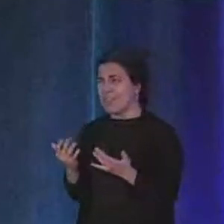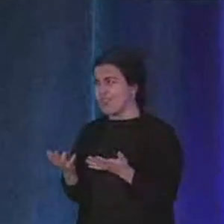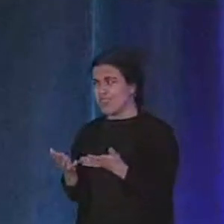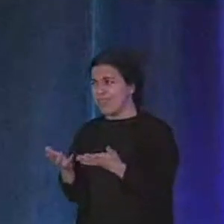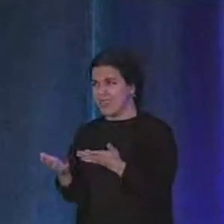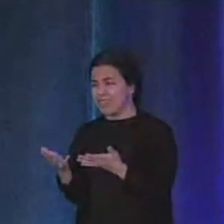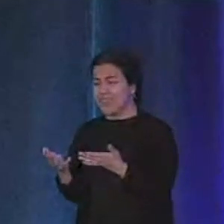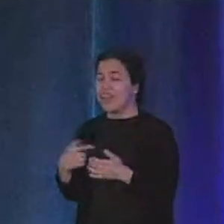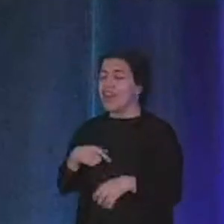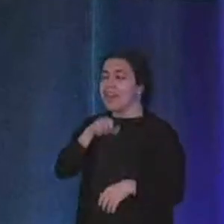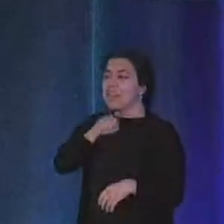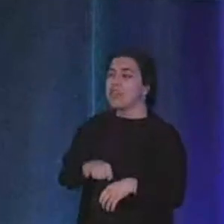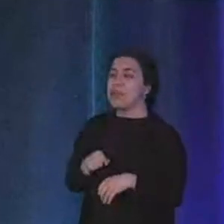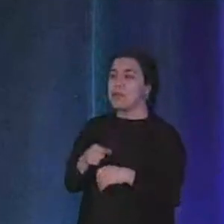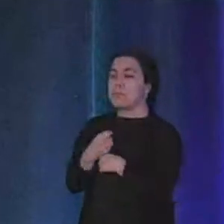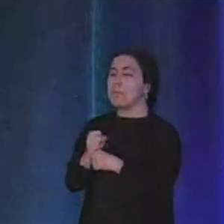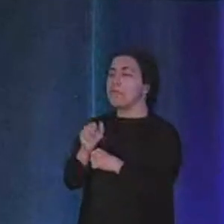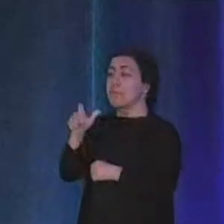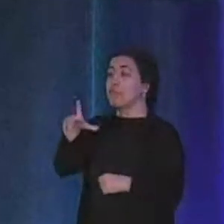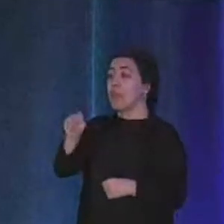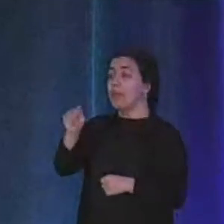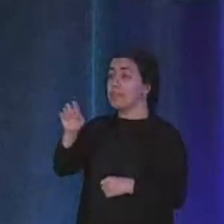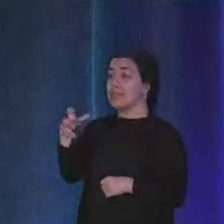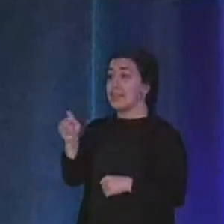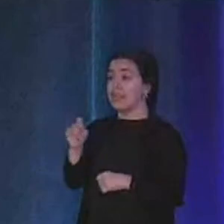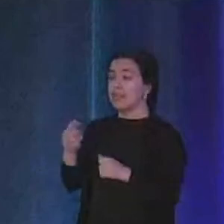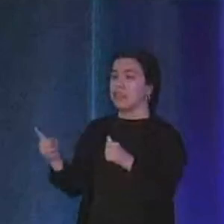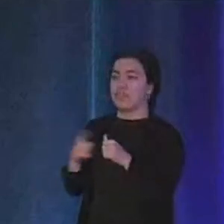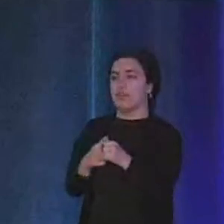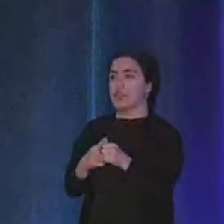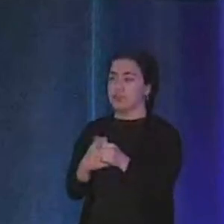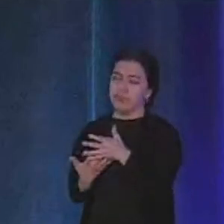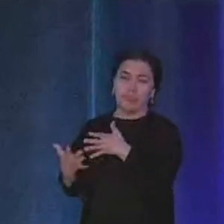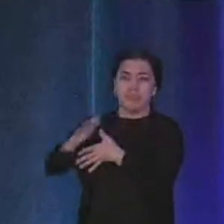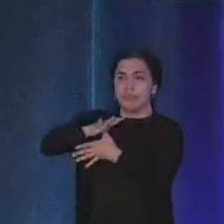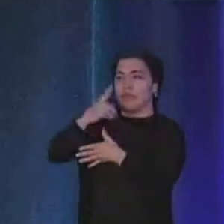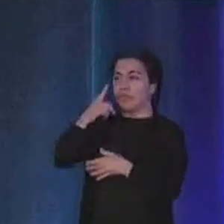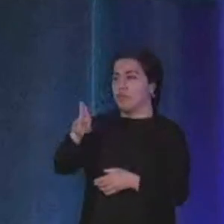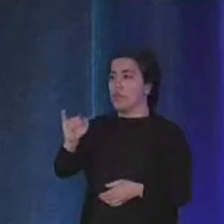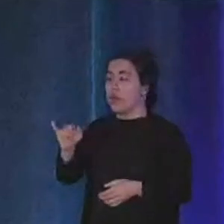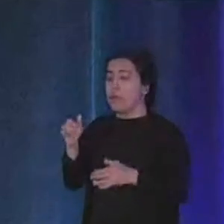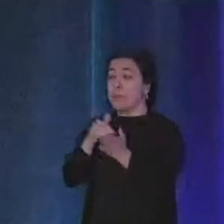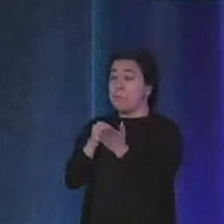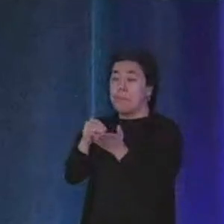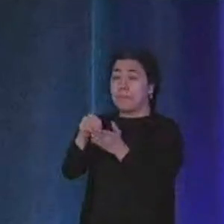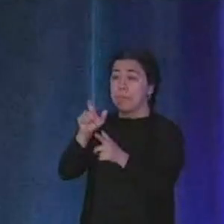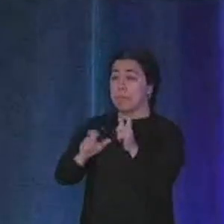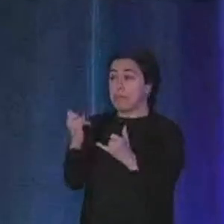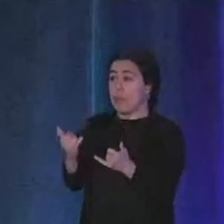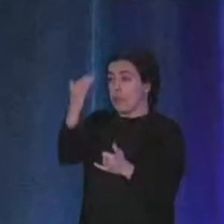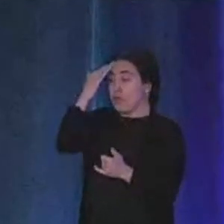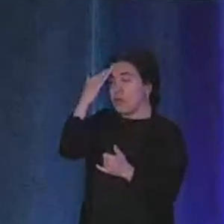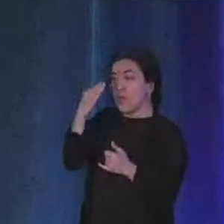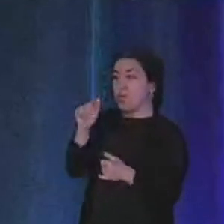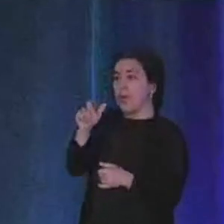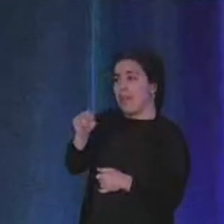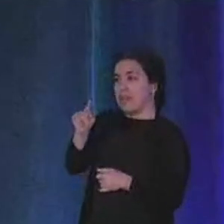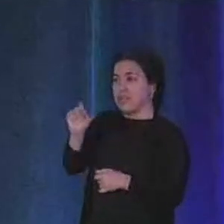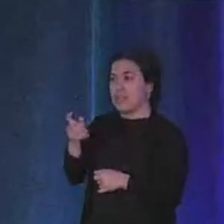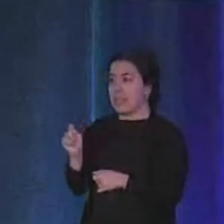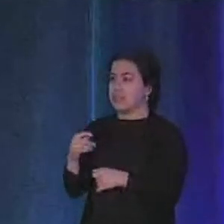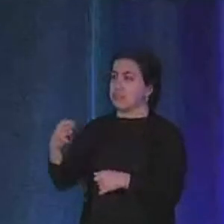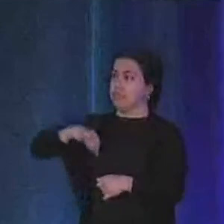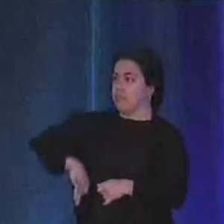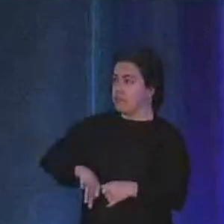I love that they made alt text a first-class citizen of the UI. I feel like millions of people know about alt text and what good alt text is now that